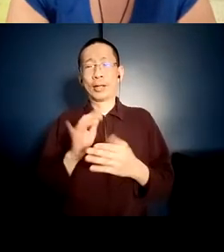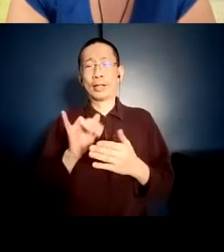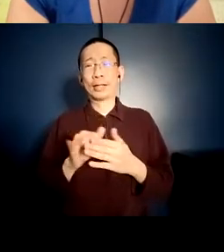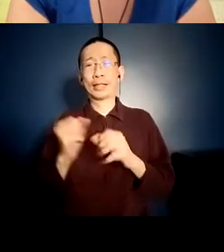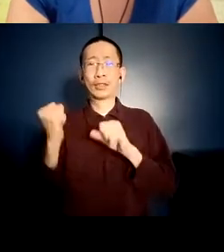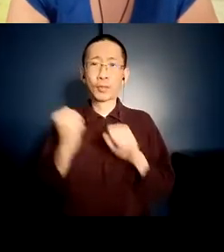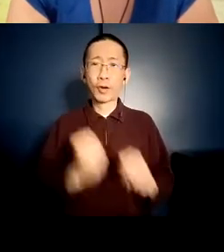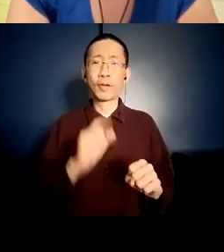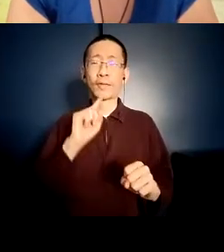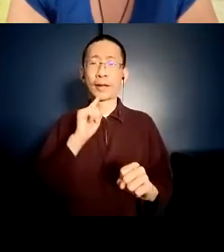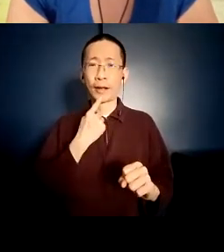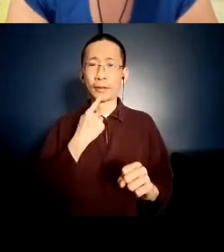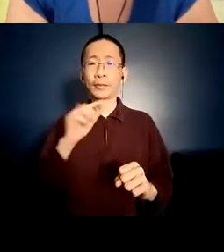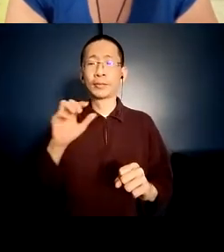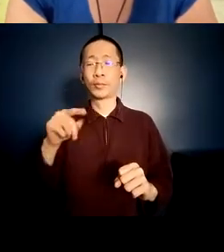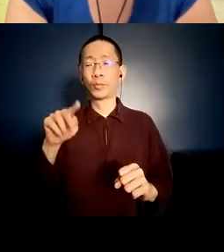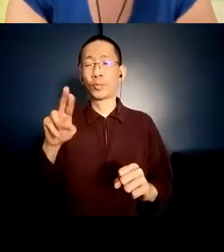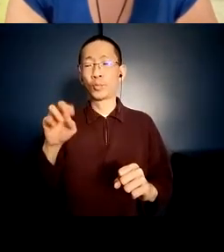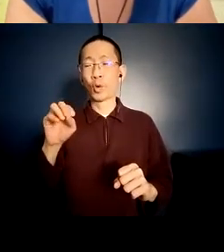profound or severe to profound range.